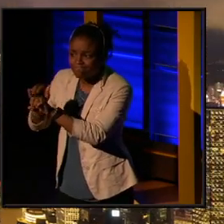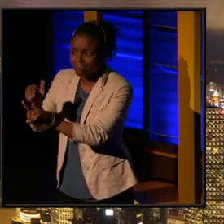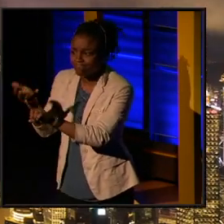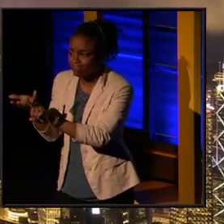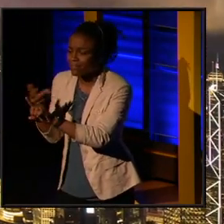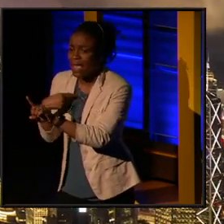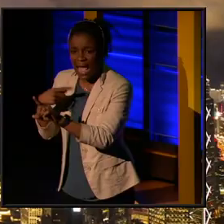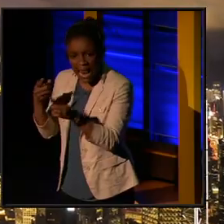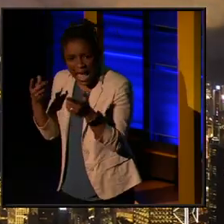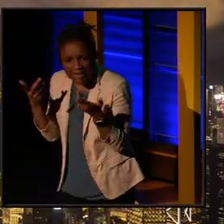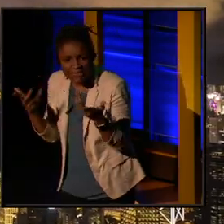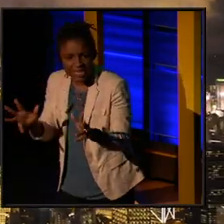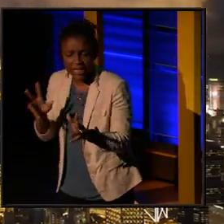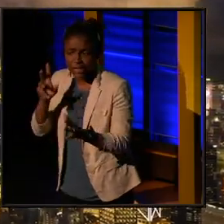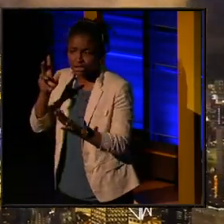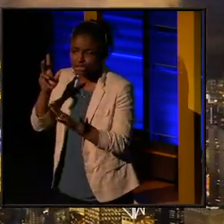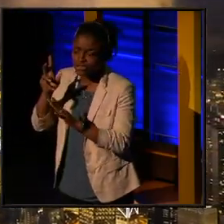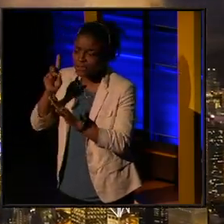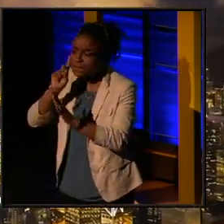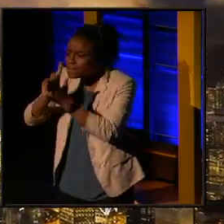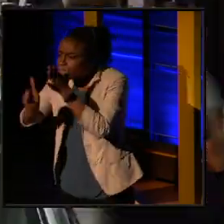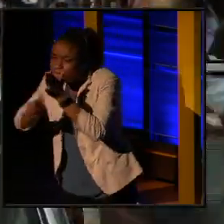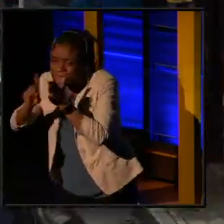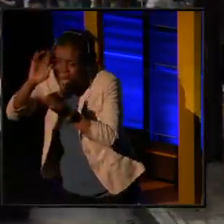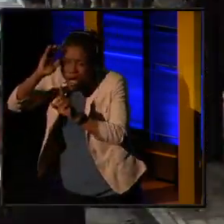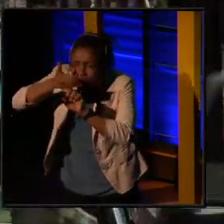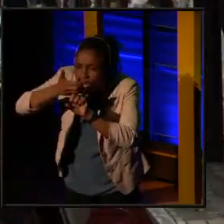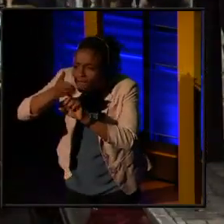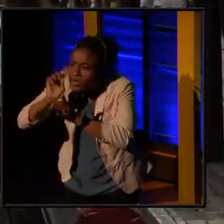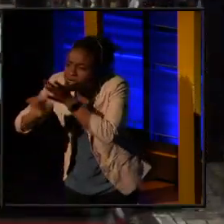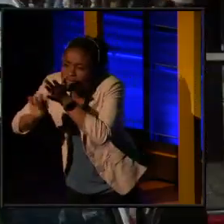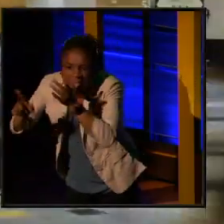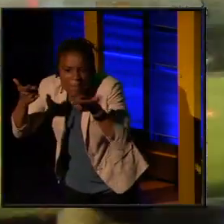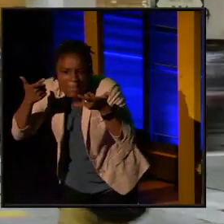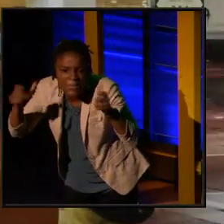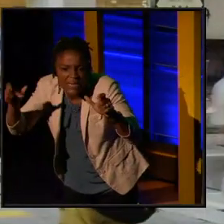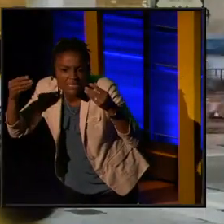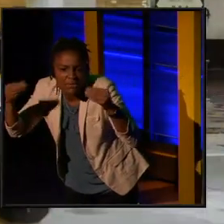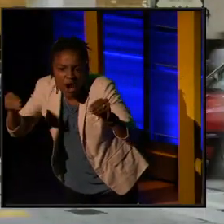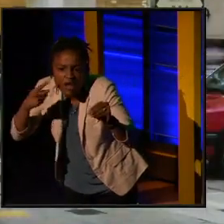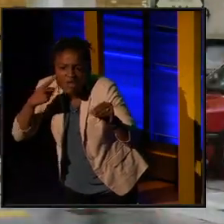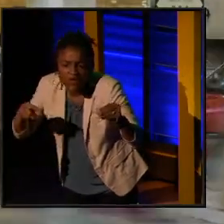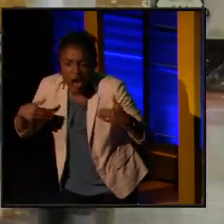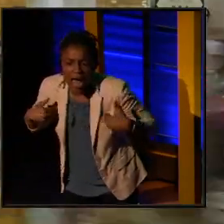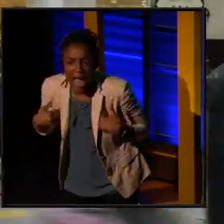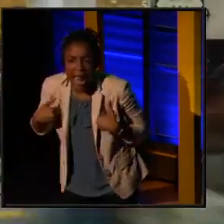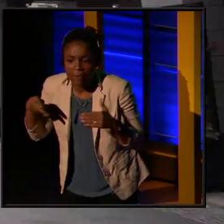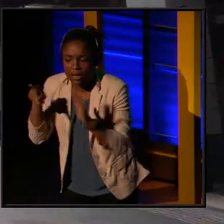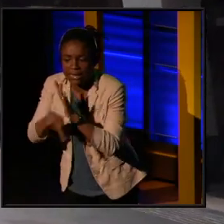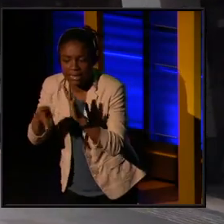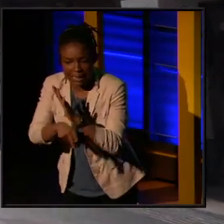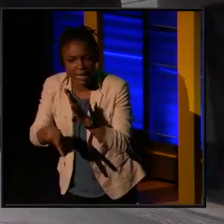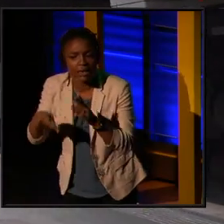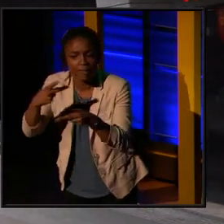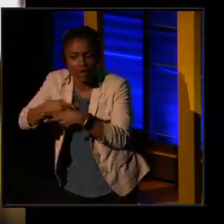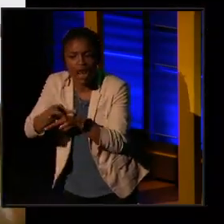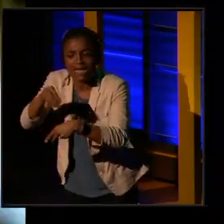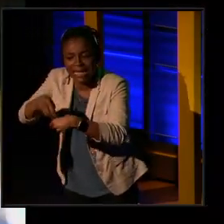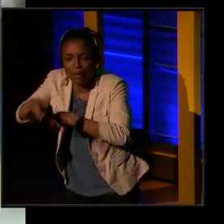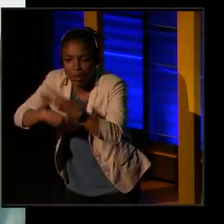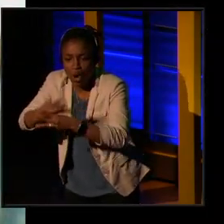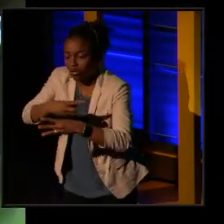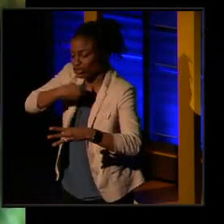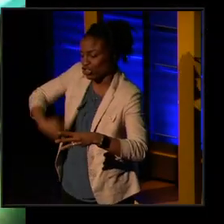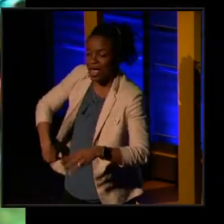hai. And I've gone undercover in the biggest market for wildlife products in the world. China.